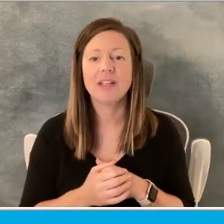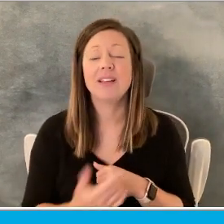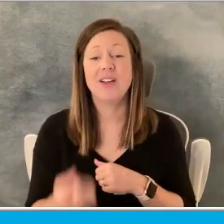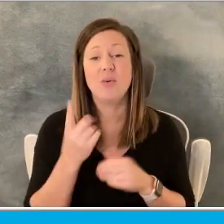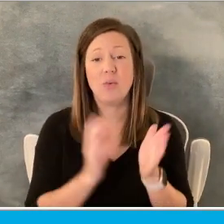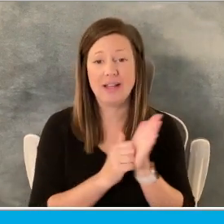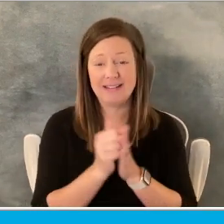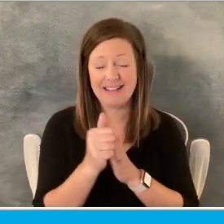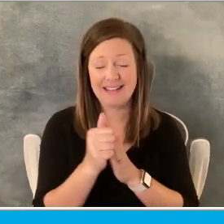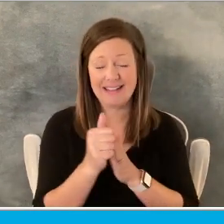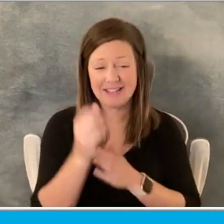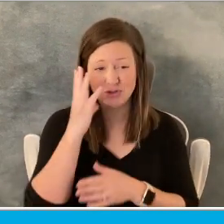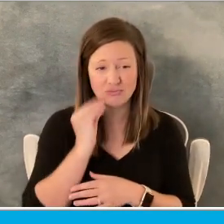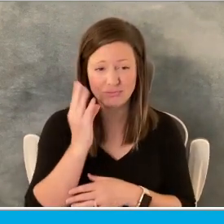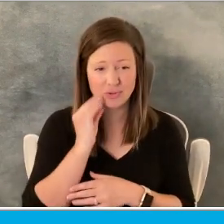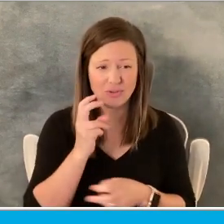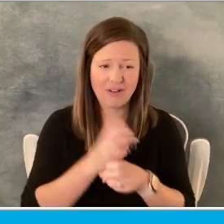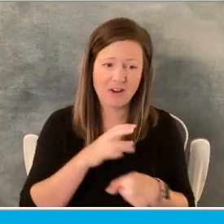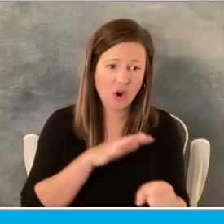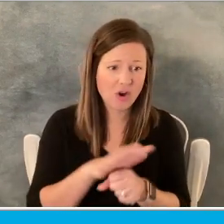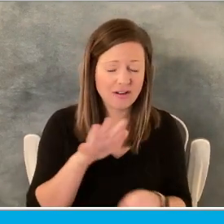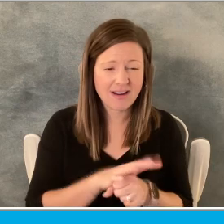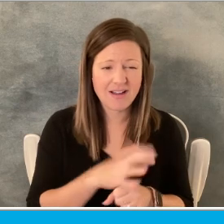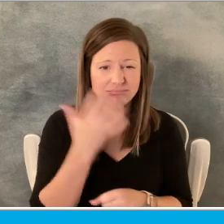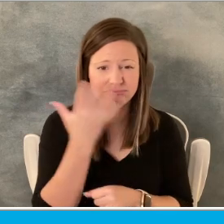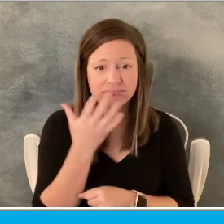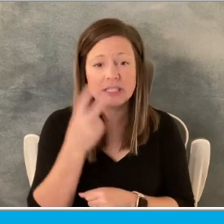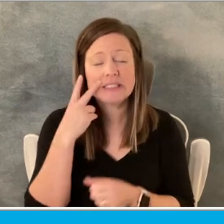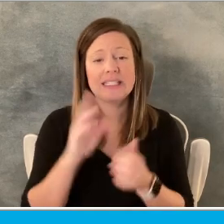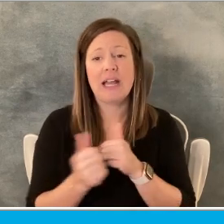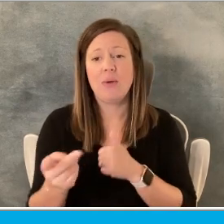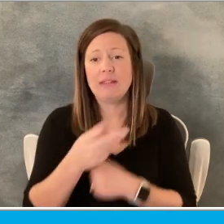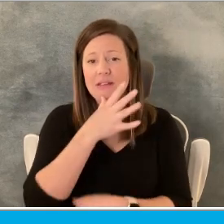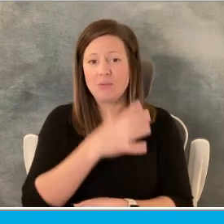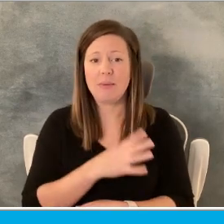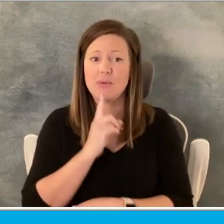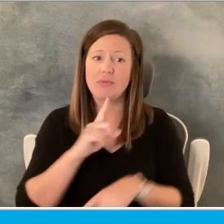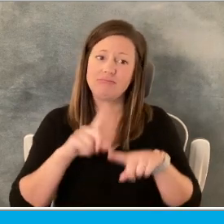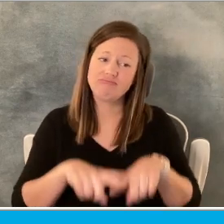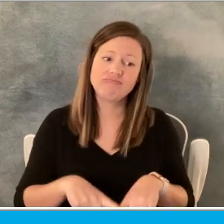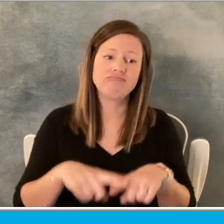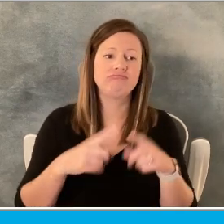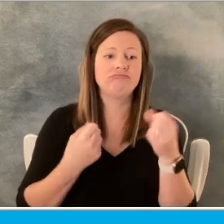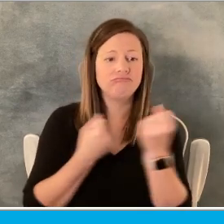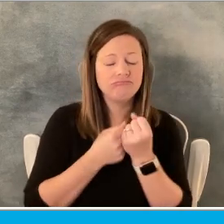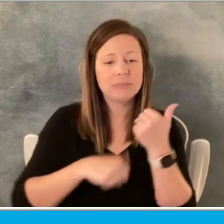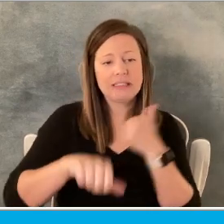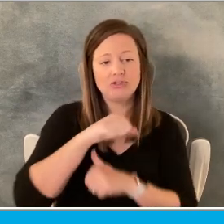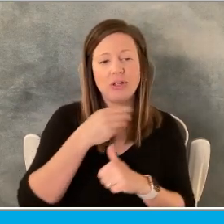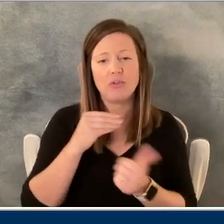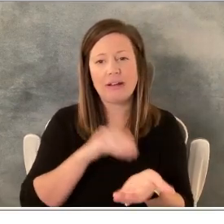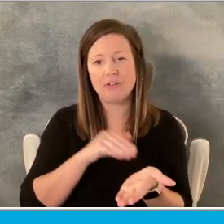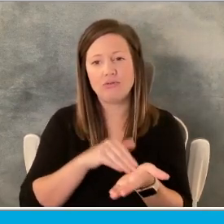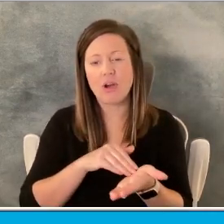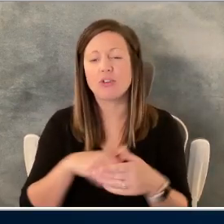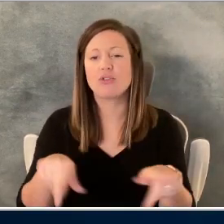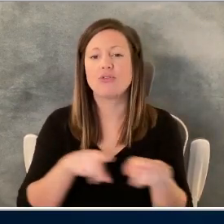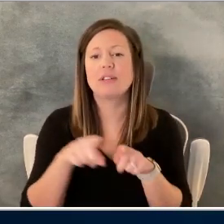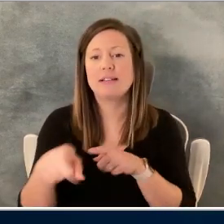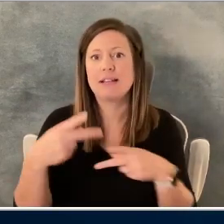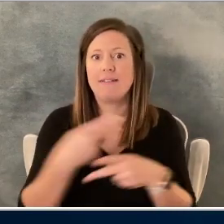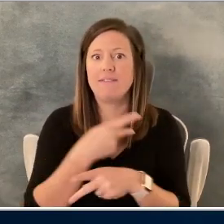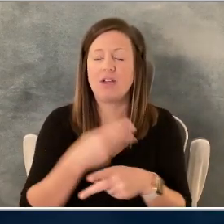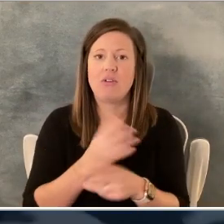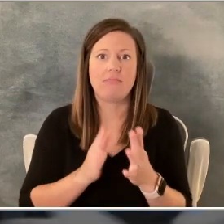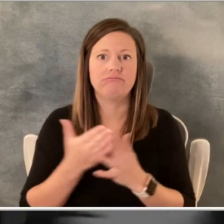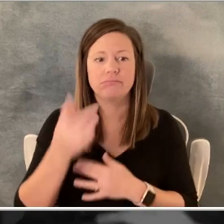journey is hard enough. See how these women lean on each other and their doctors as they chart a path to survivorship. Tuesday at